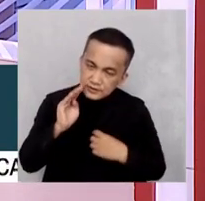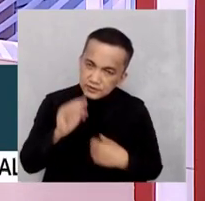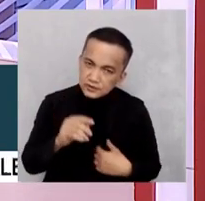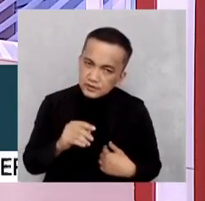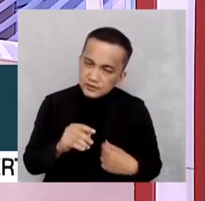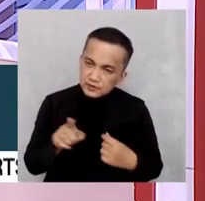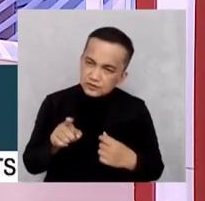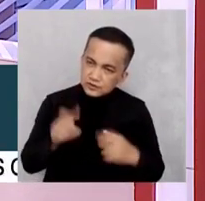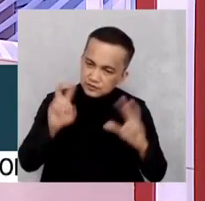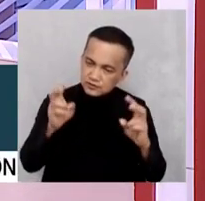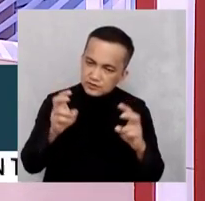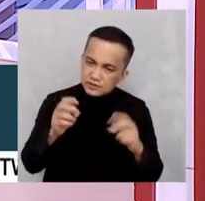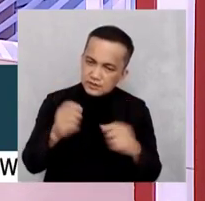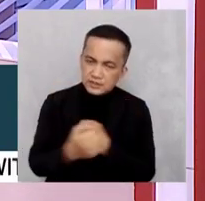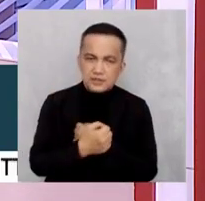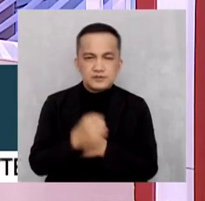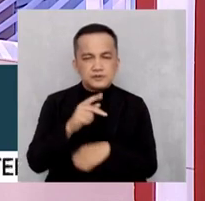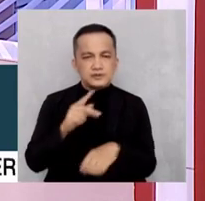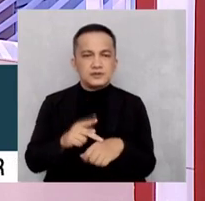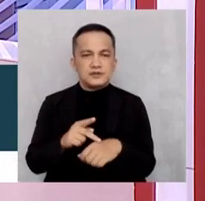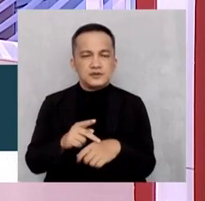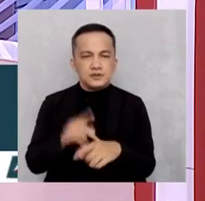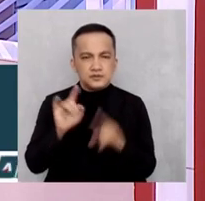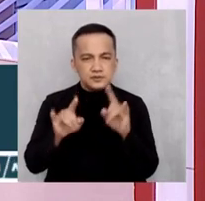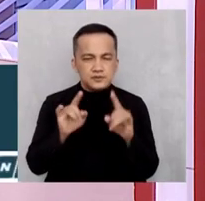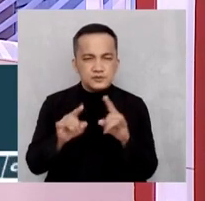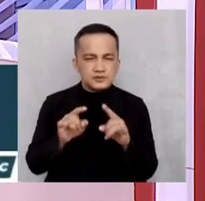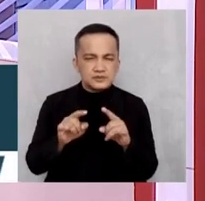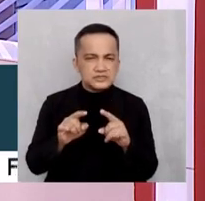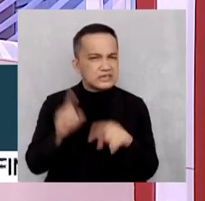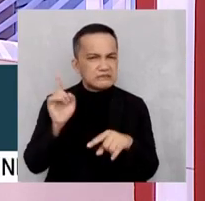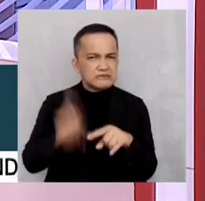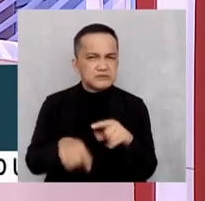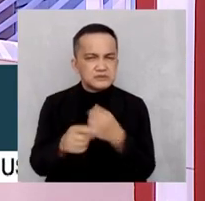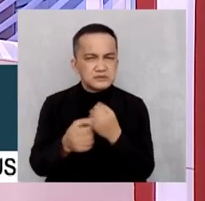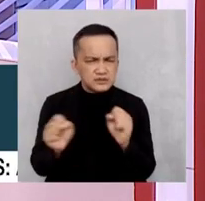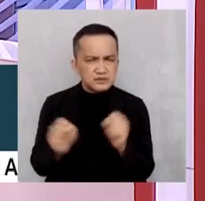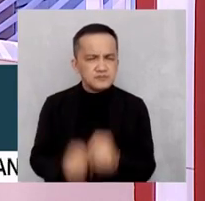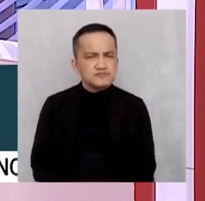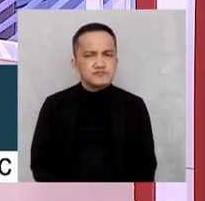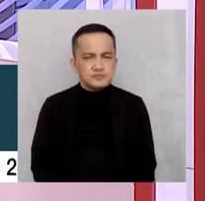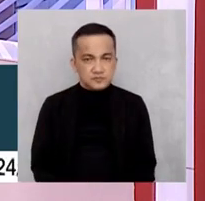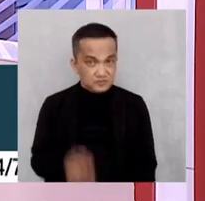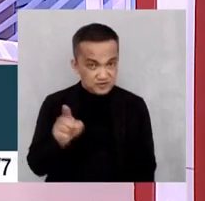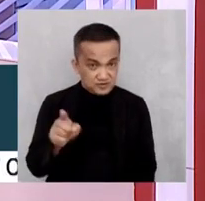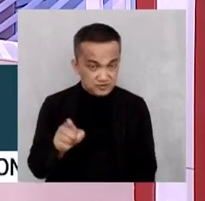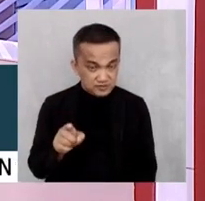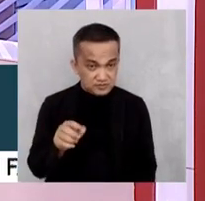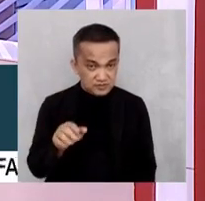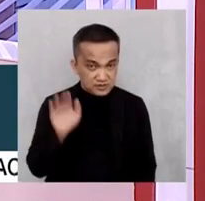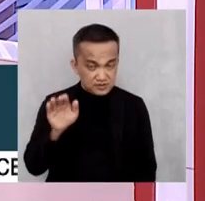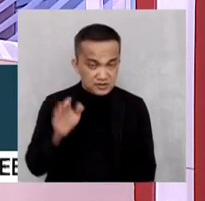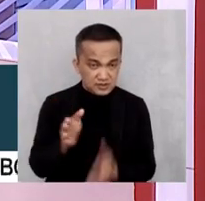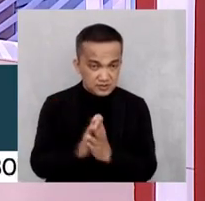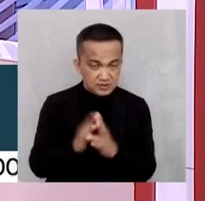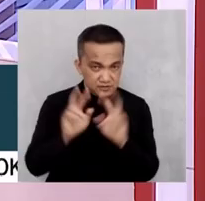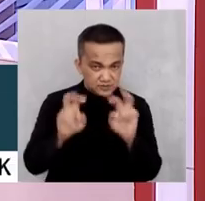the Philippines promotional video unsalvageable. But will you be calling an investigation into